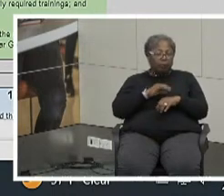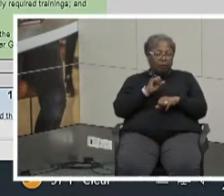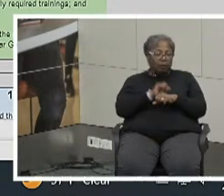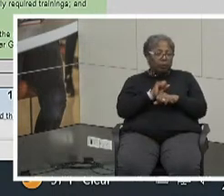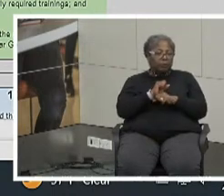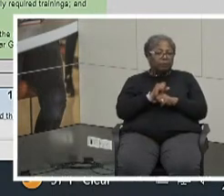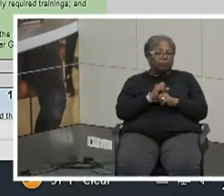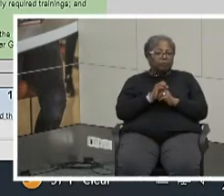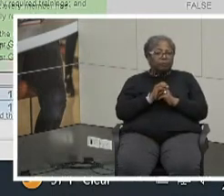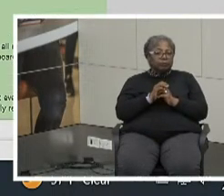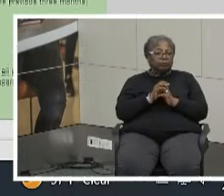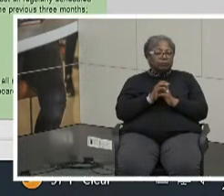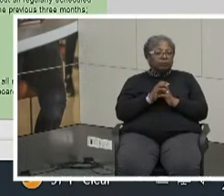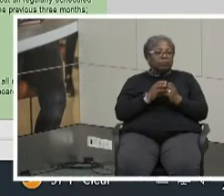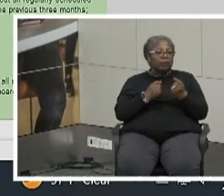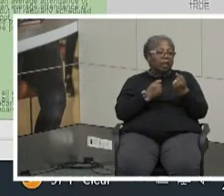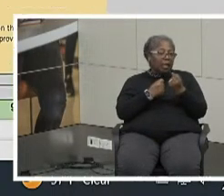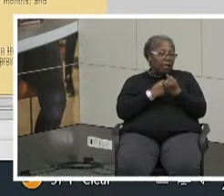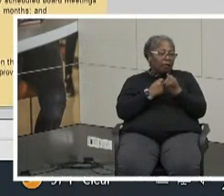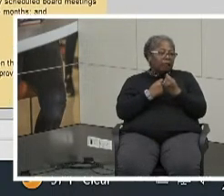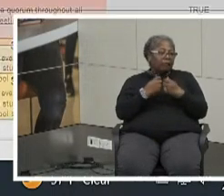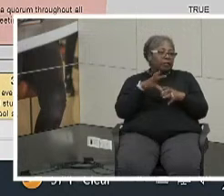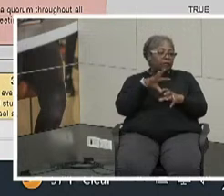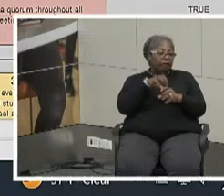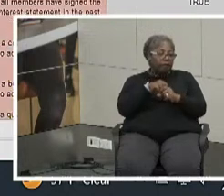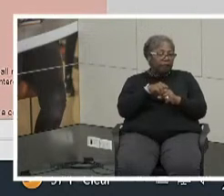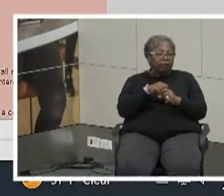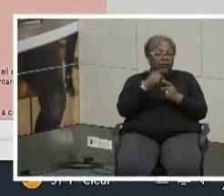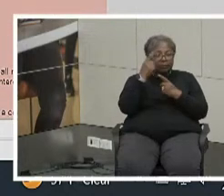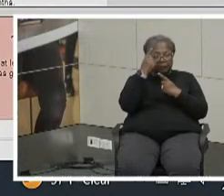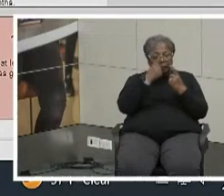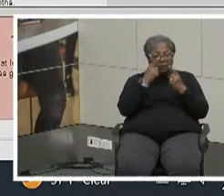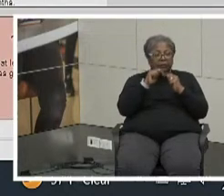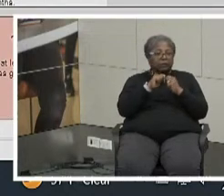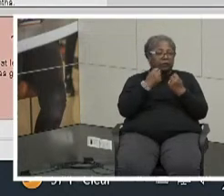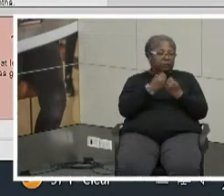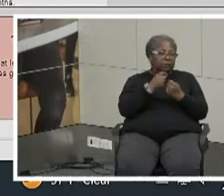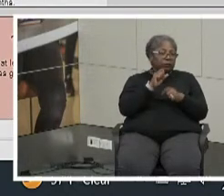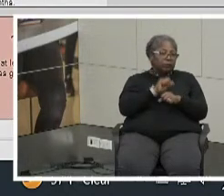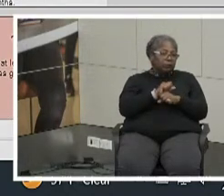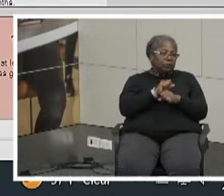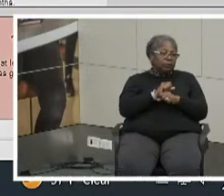work um advocacy and engagement and Synergy and